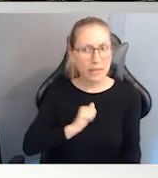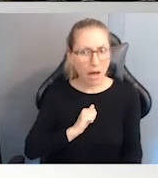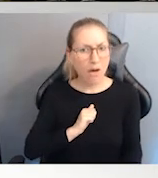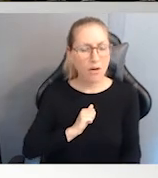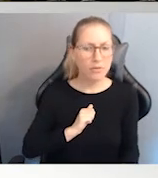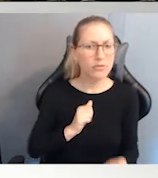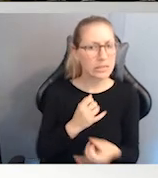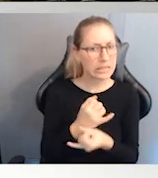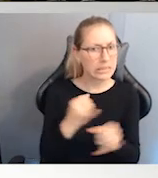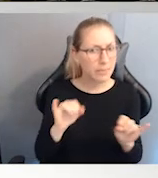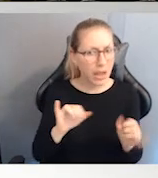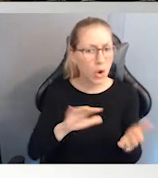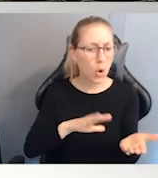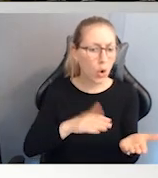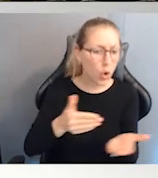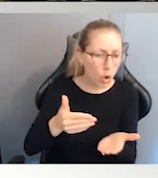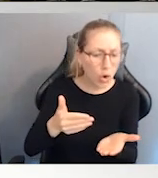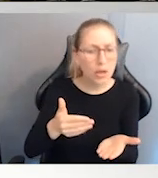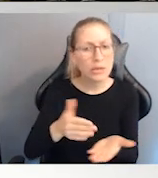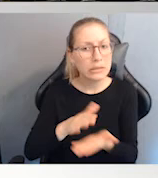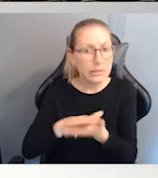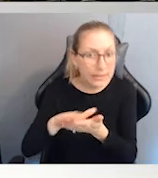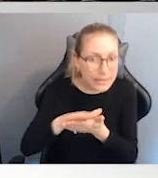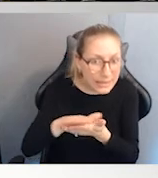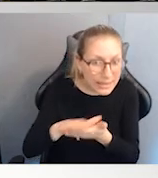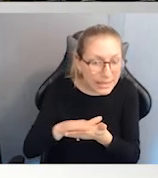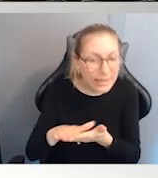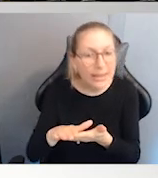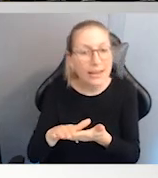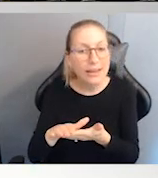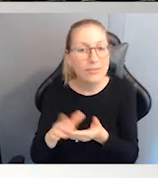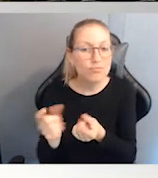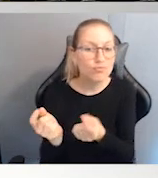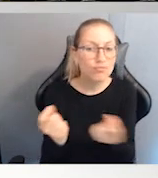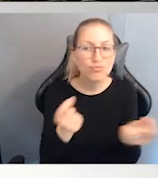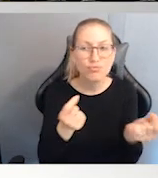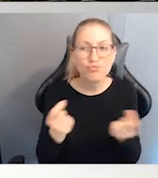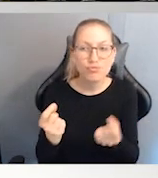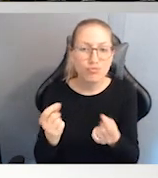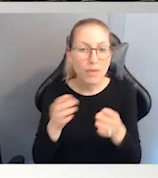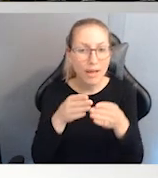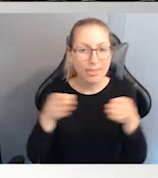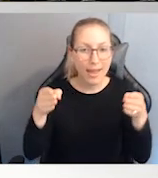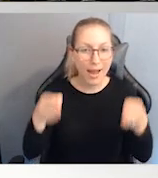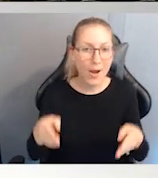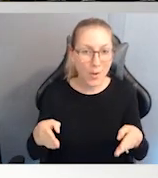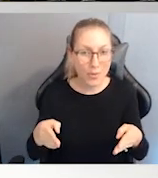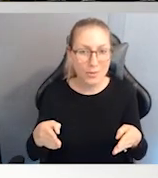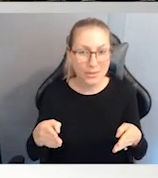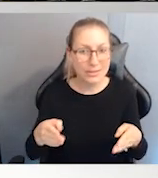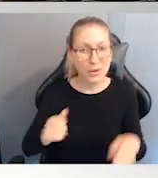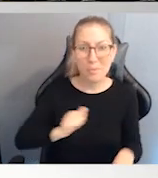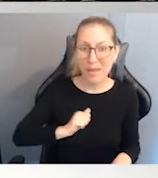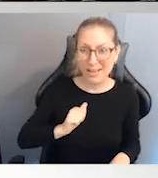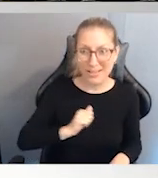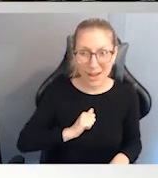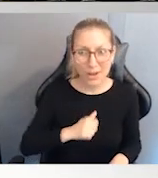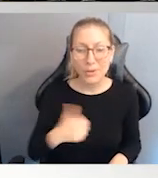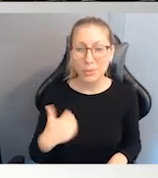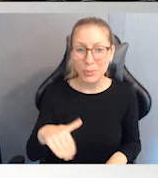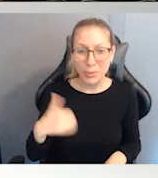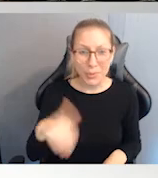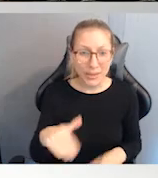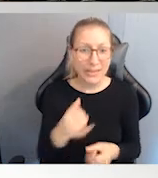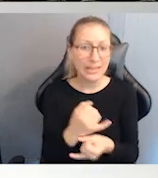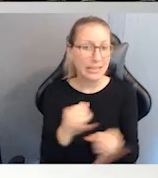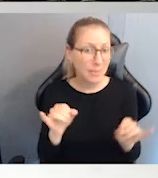cooking, cleaning, and housework. That I'm doing with Jimmy Devlin. I